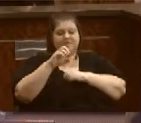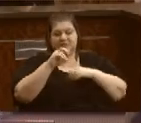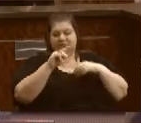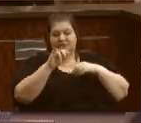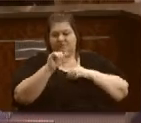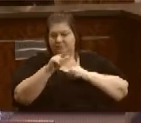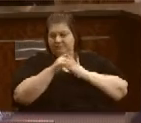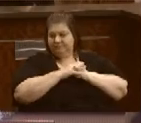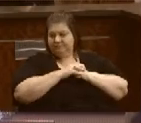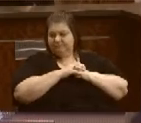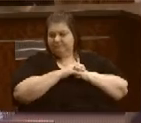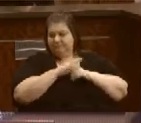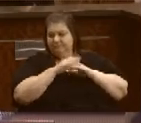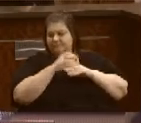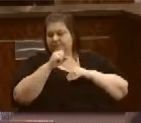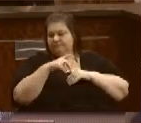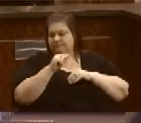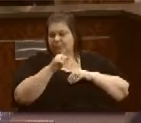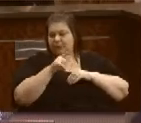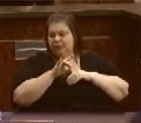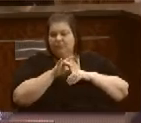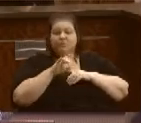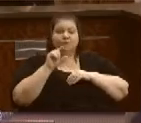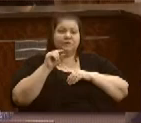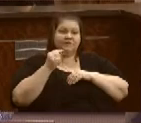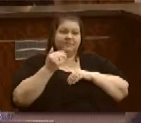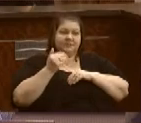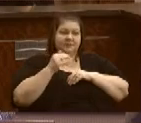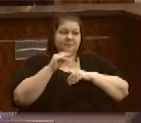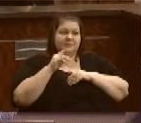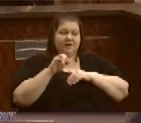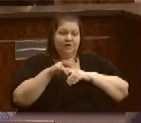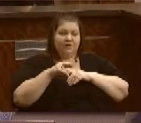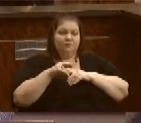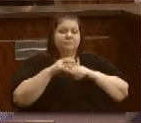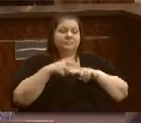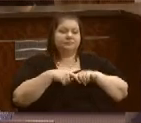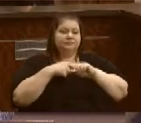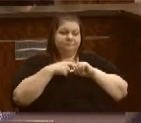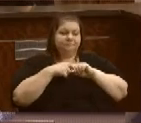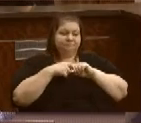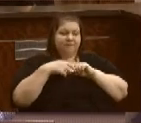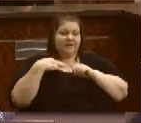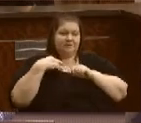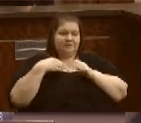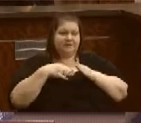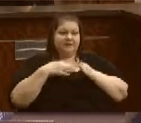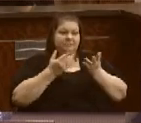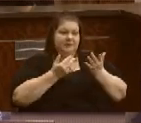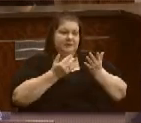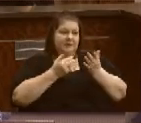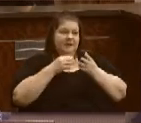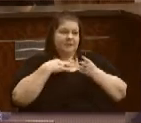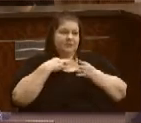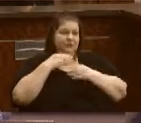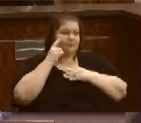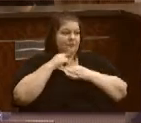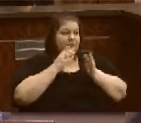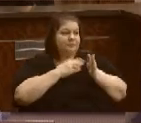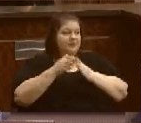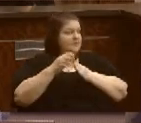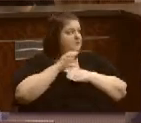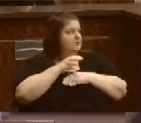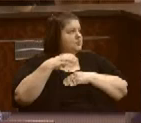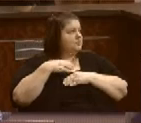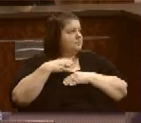September the 28th, 2015, the Mayor and City Council tabled the applicant pending a recommendation from the Planning Commission.